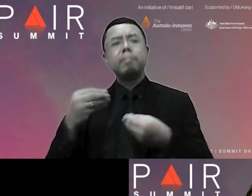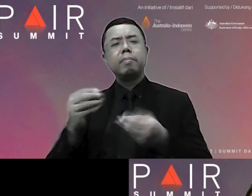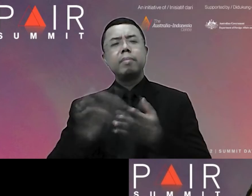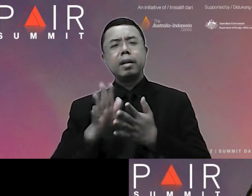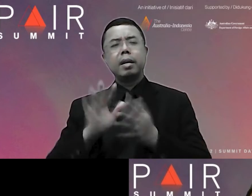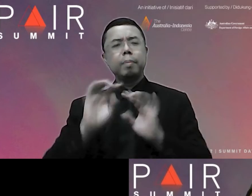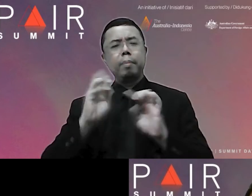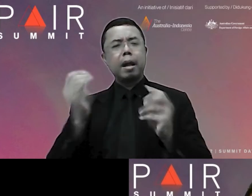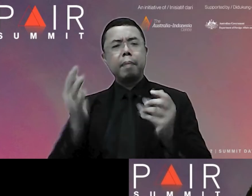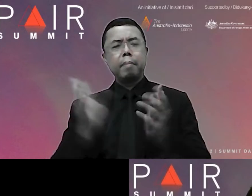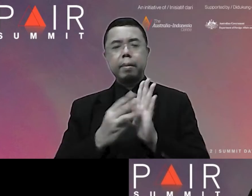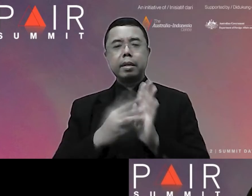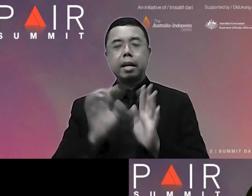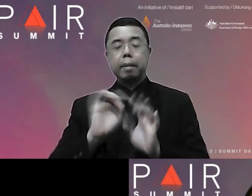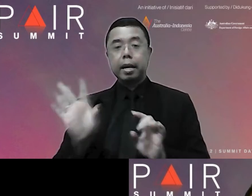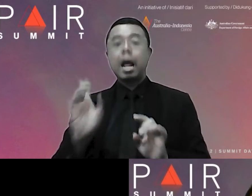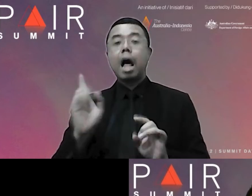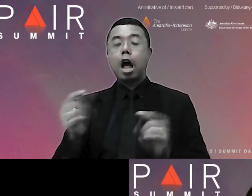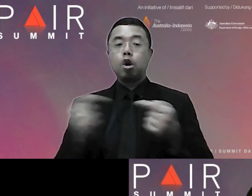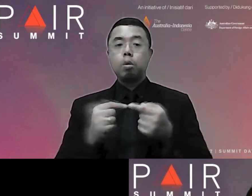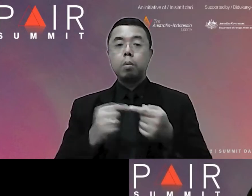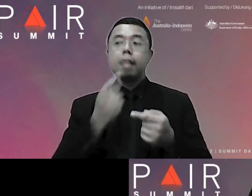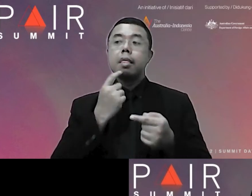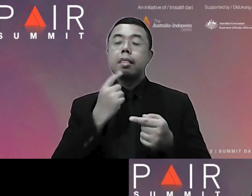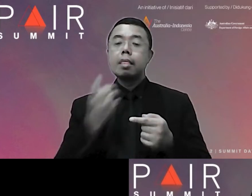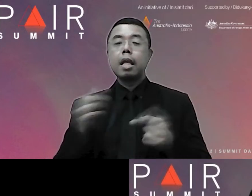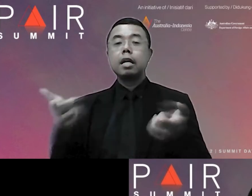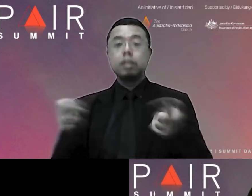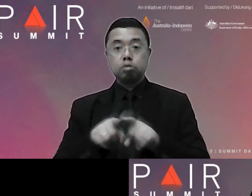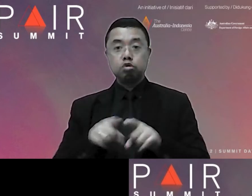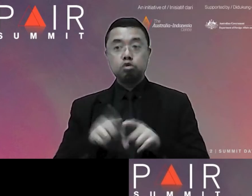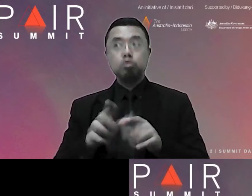which level of governance you belongs to. Thank you.